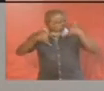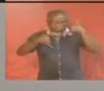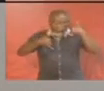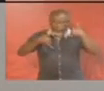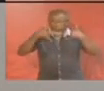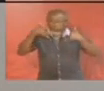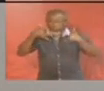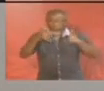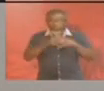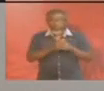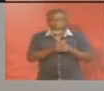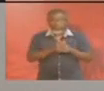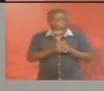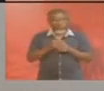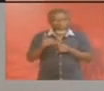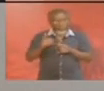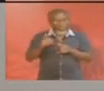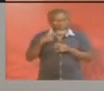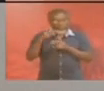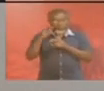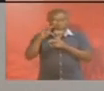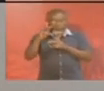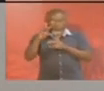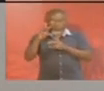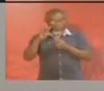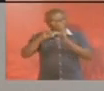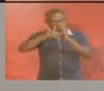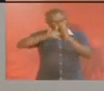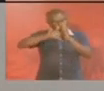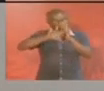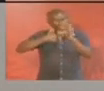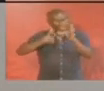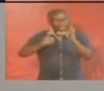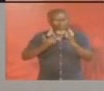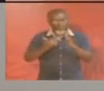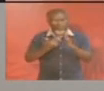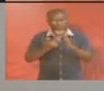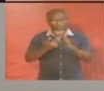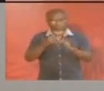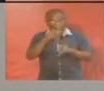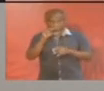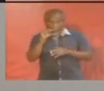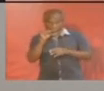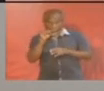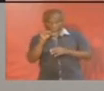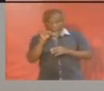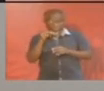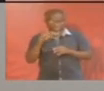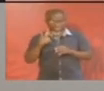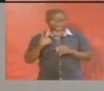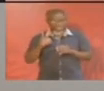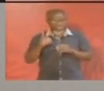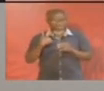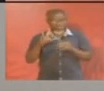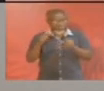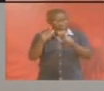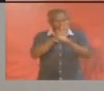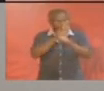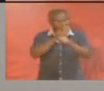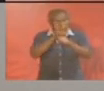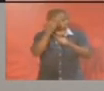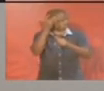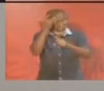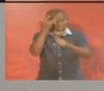WhatsApp, I can speak for Southwest Regional Health Authority. Yes, on Monday we had a very temporary issue for a couple hours where, because of the volume